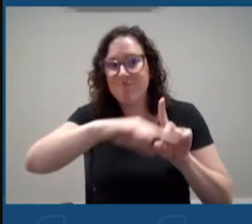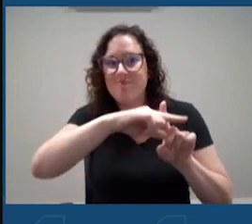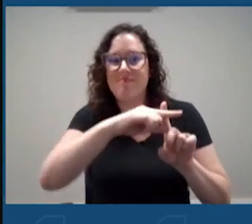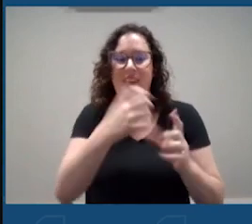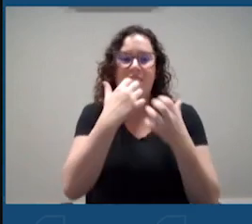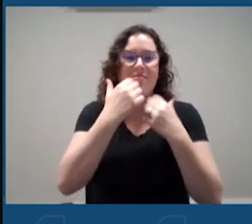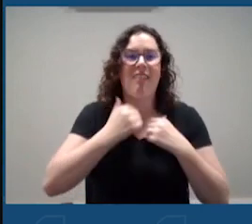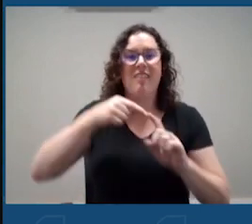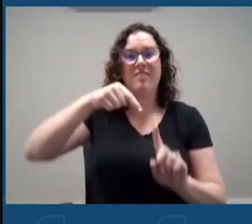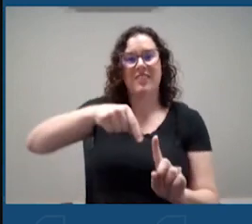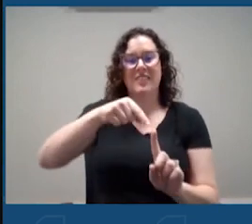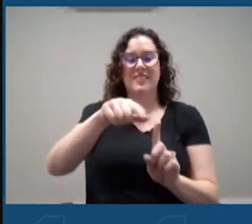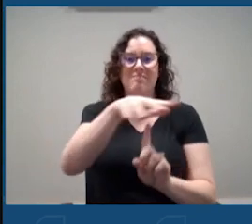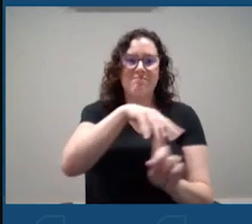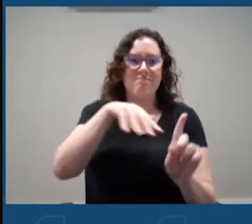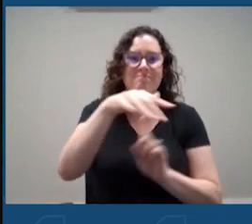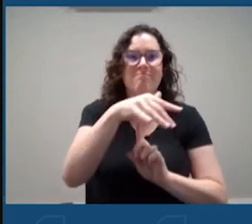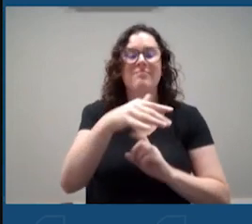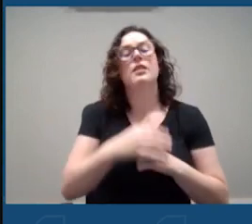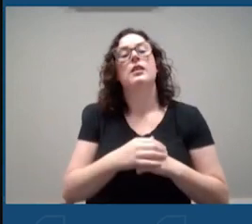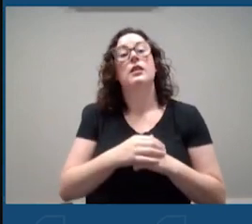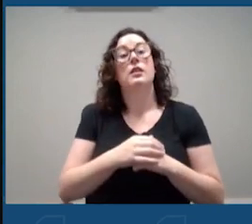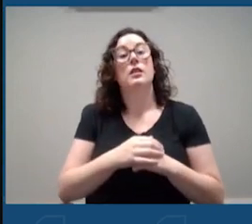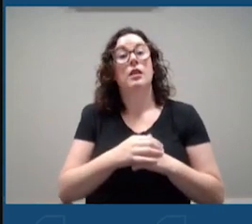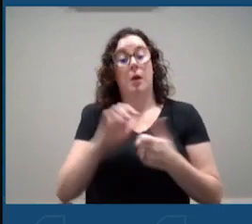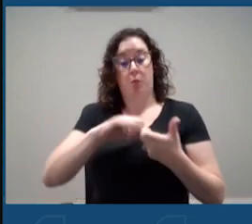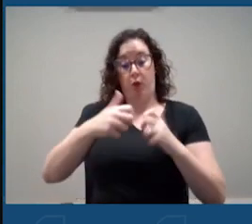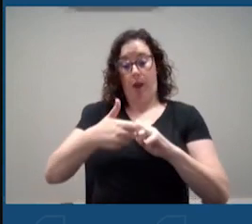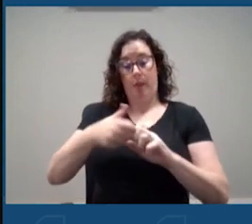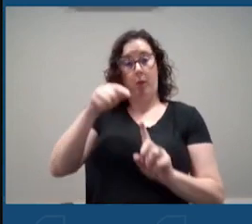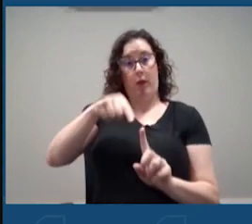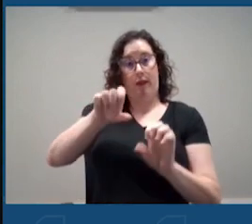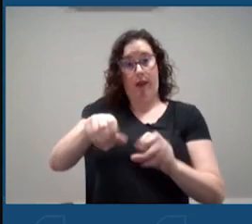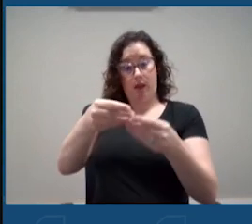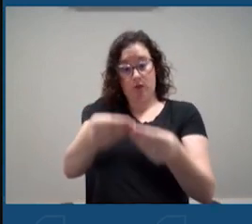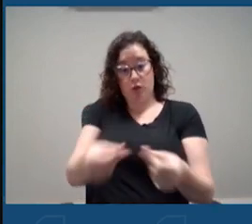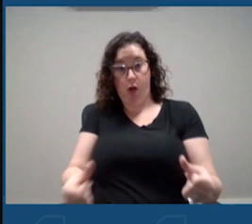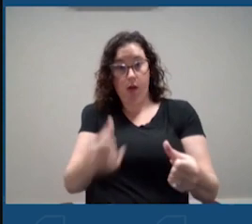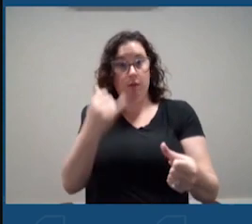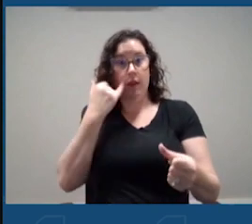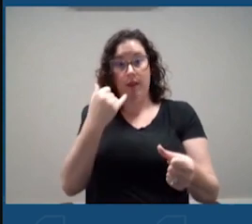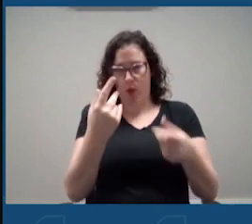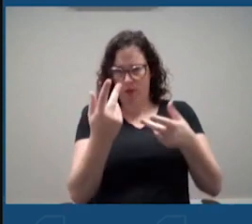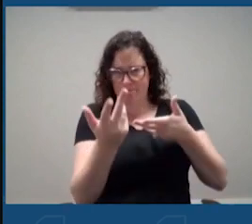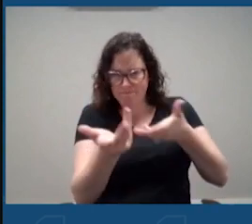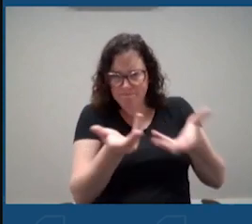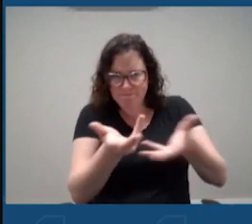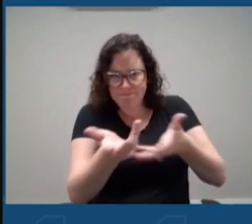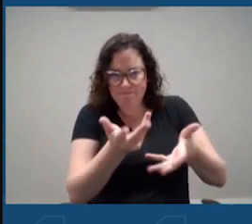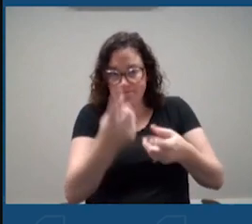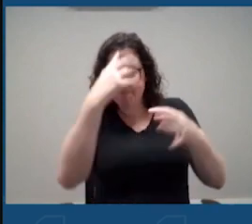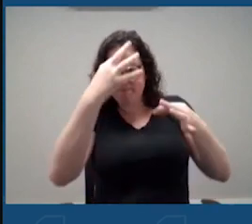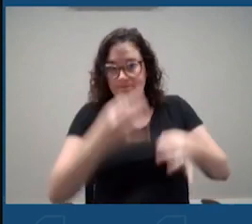this place, that there is no problem that we can't conquer when we put our minds to it, and we have incredible